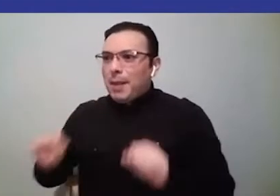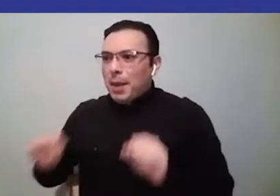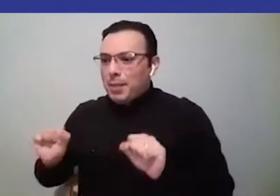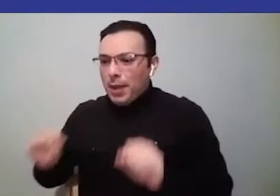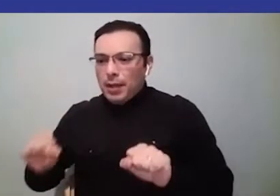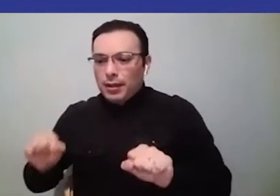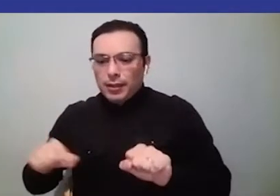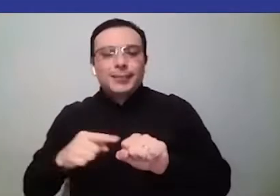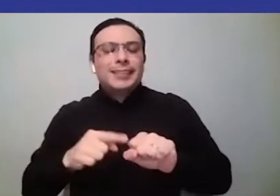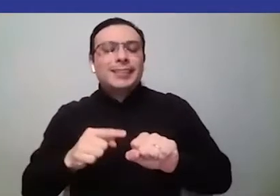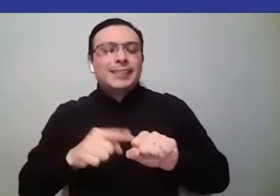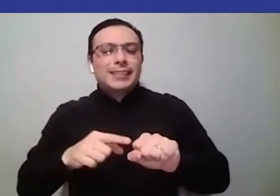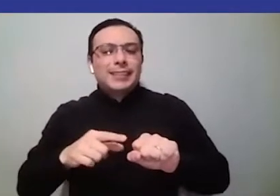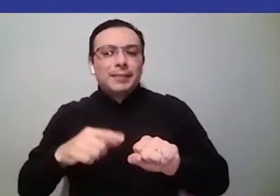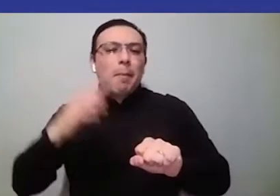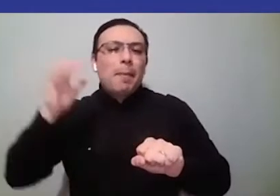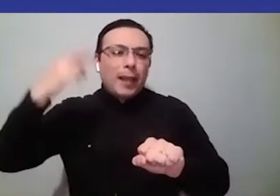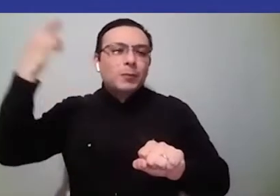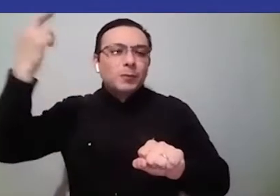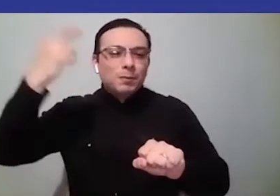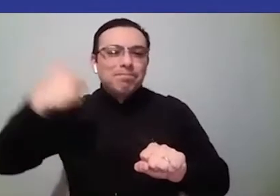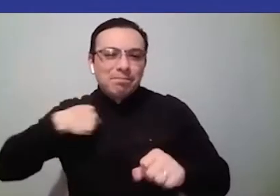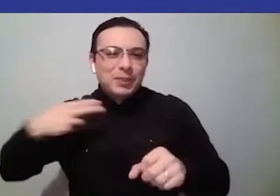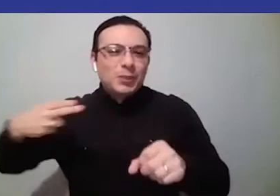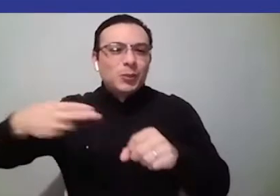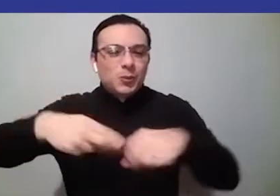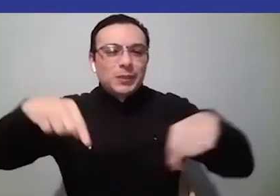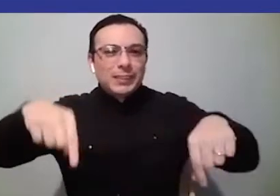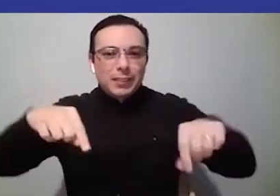that's what brings me into this conversation. So